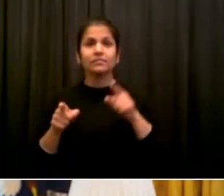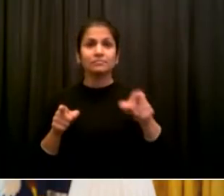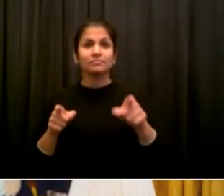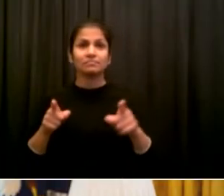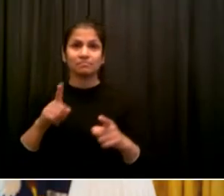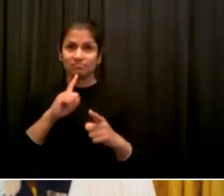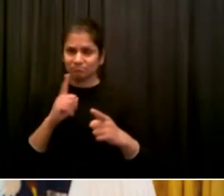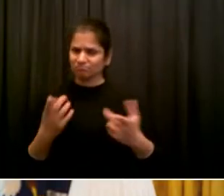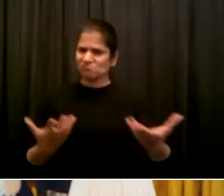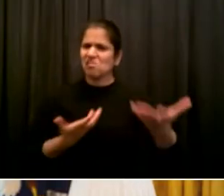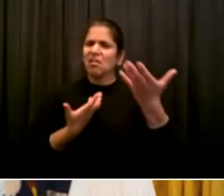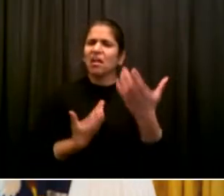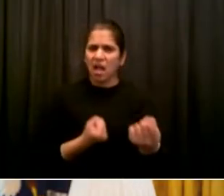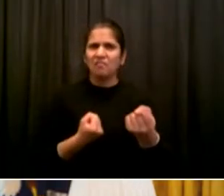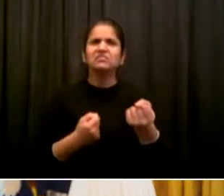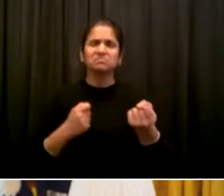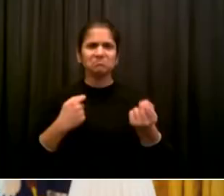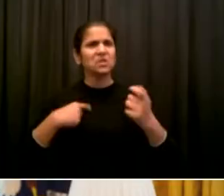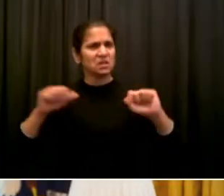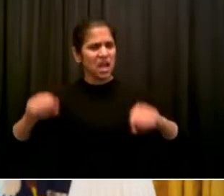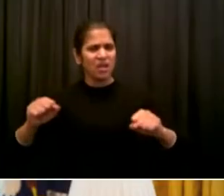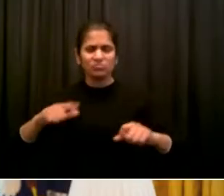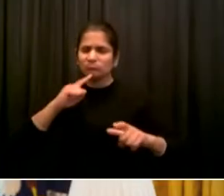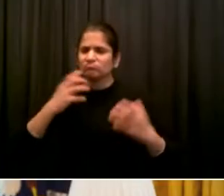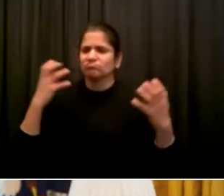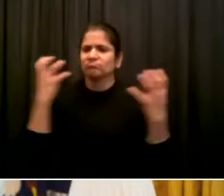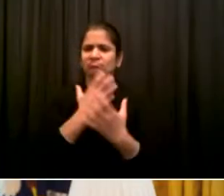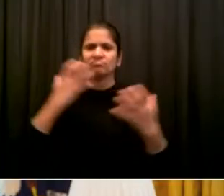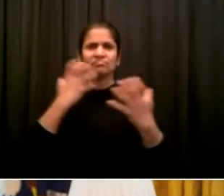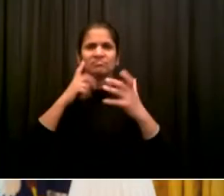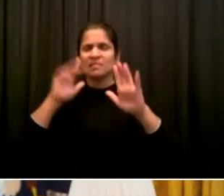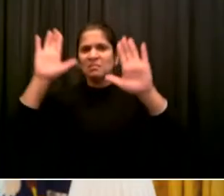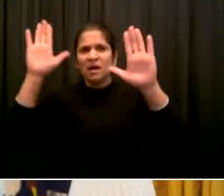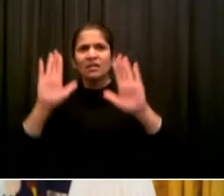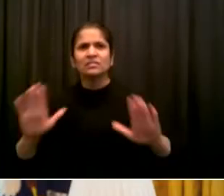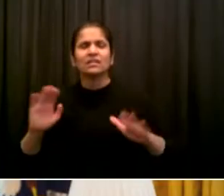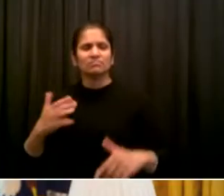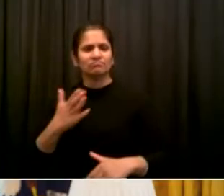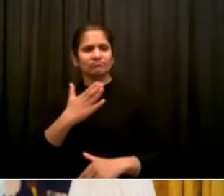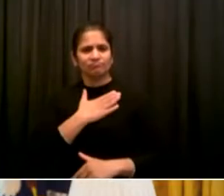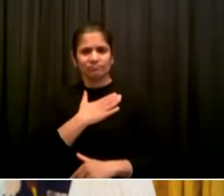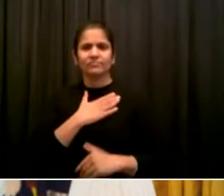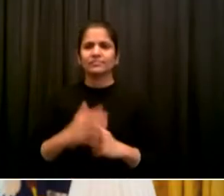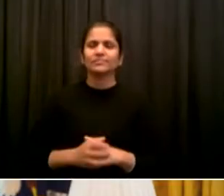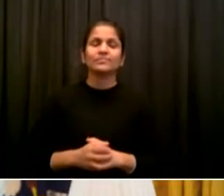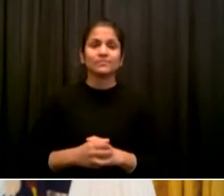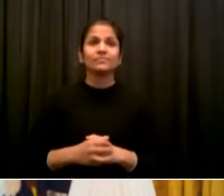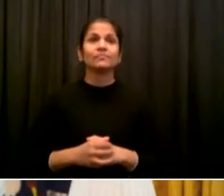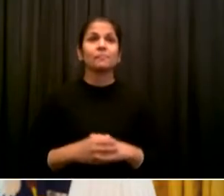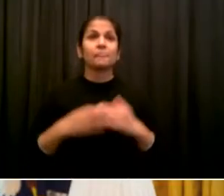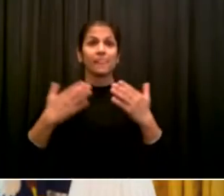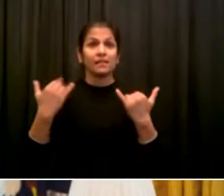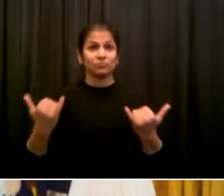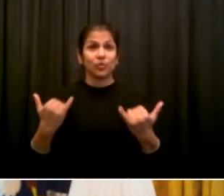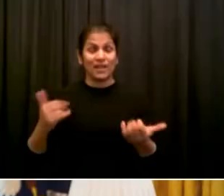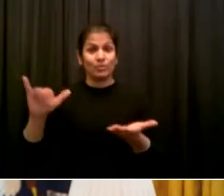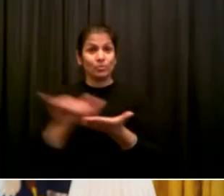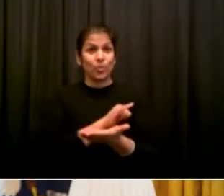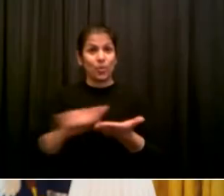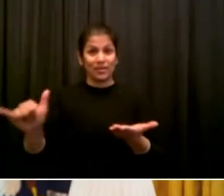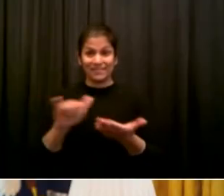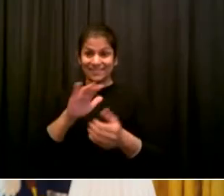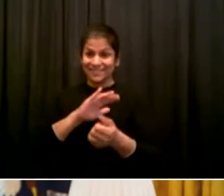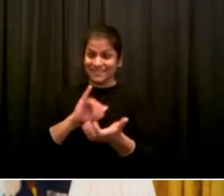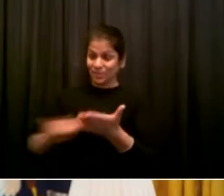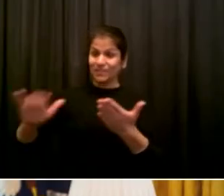Tremendous, tremendous moment. We also, here in New York City, we're hearing loud and clear the president's vision of